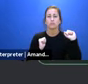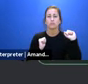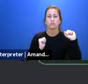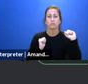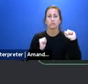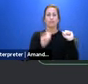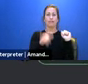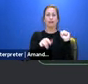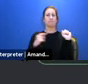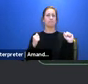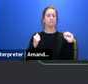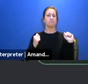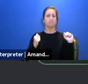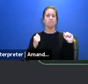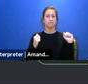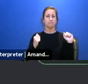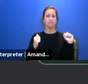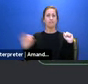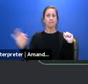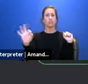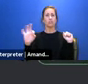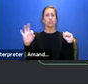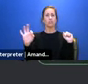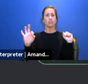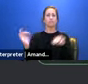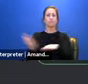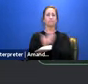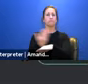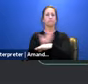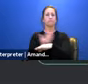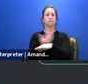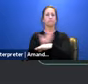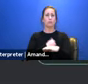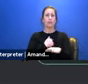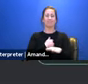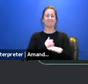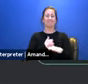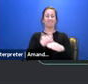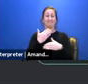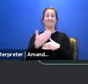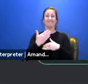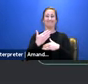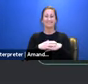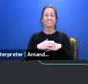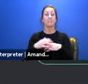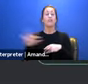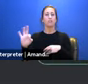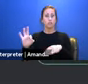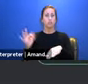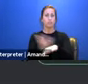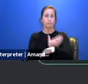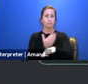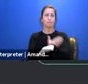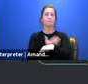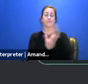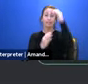So here we can see that we have the campus furniture refresh and the, oh, I'm sorry about that, and the Shadow Glen Elementary